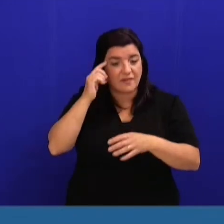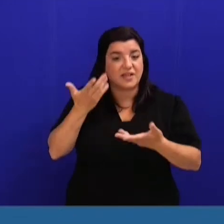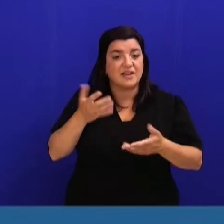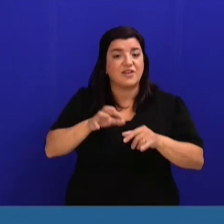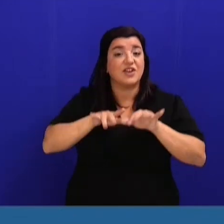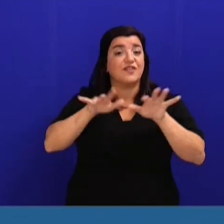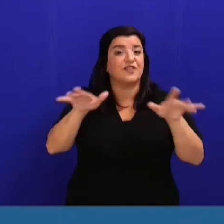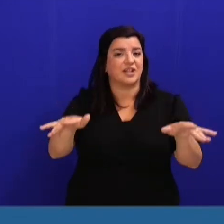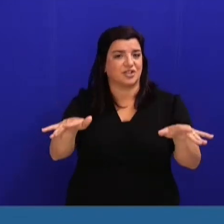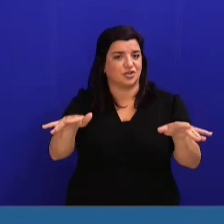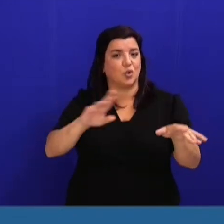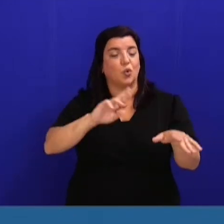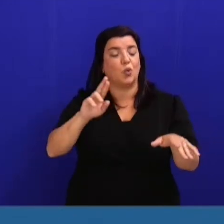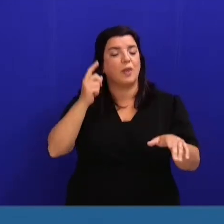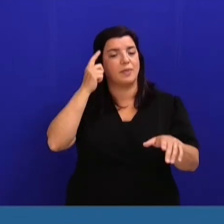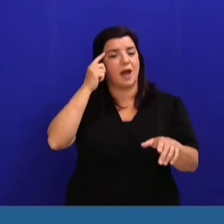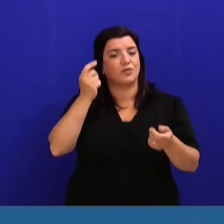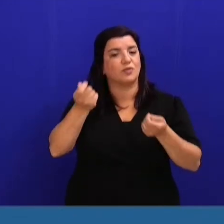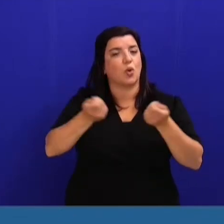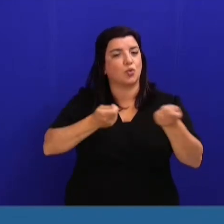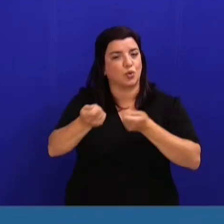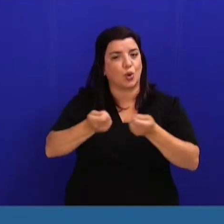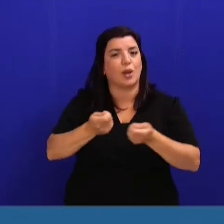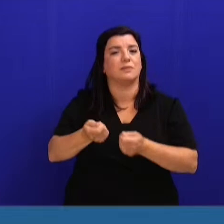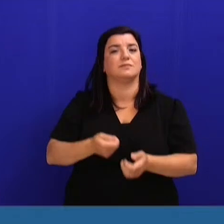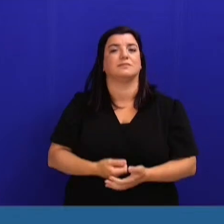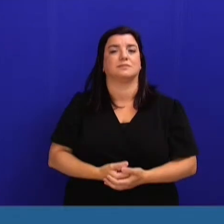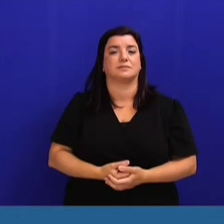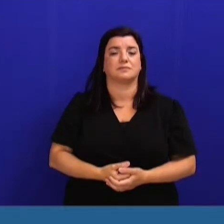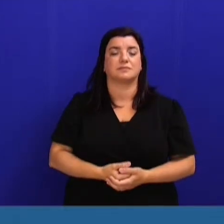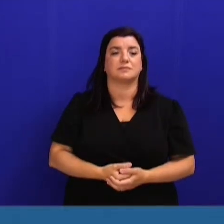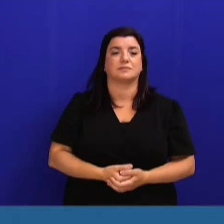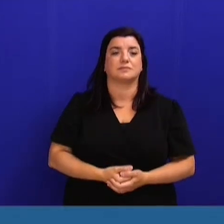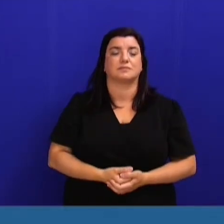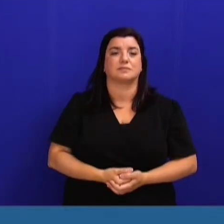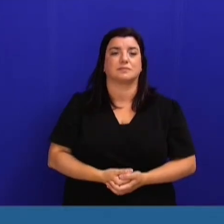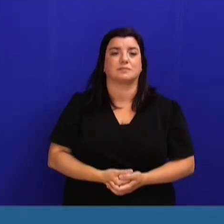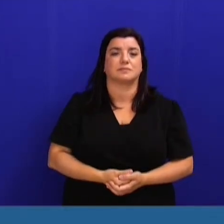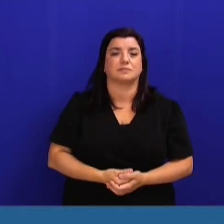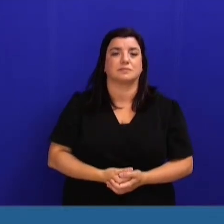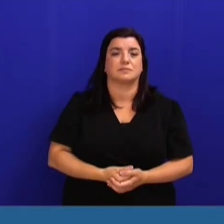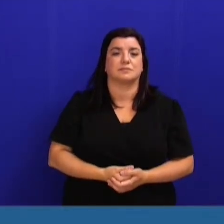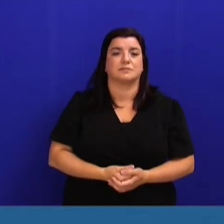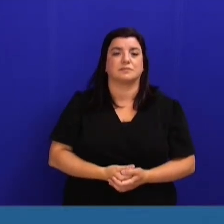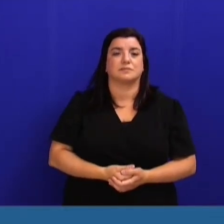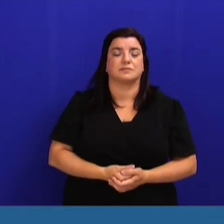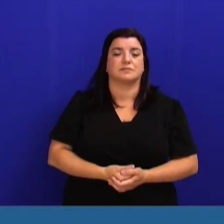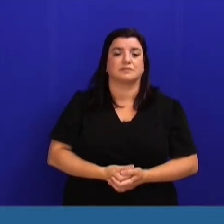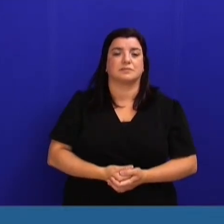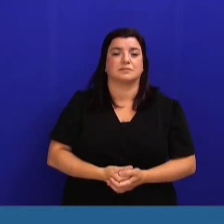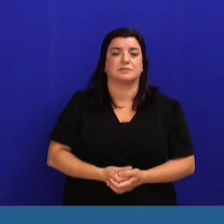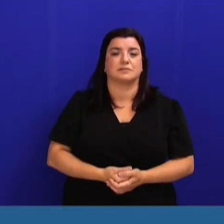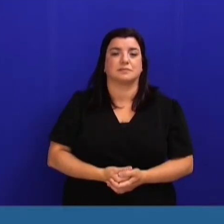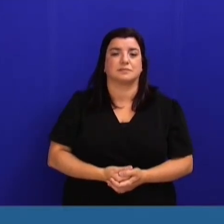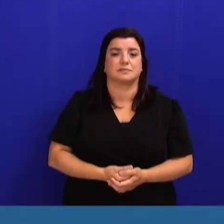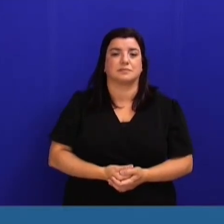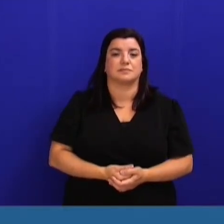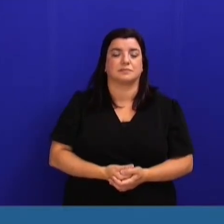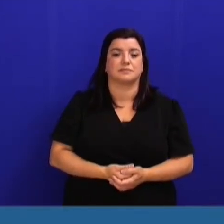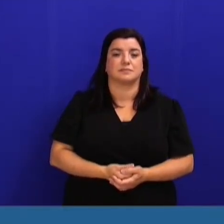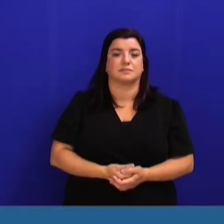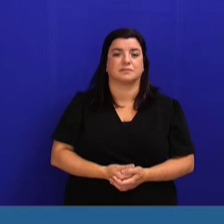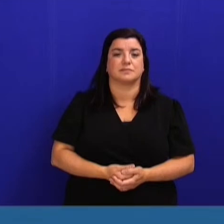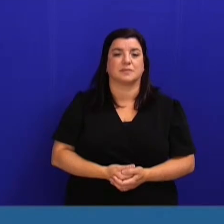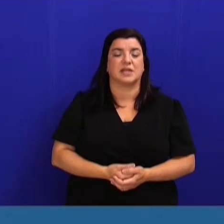tal-kontroll. Malta Independent. Good afternoon, Professor Gauci. We have two questions. Firstly, as of 7th June,